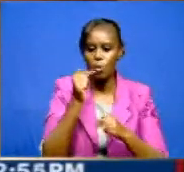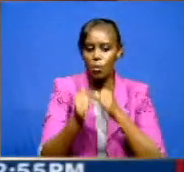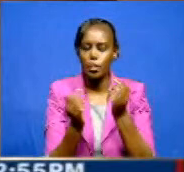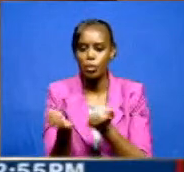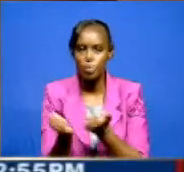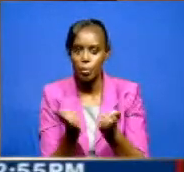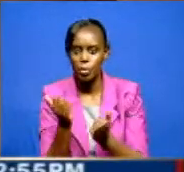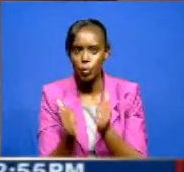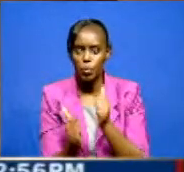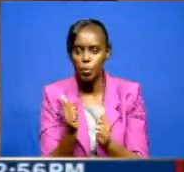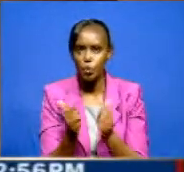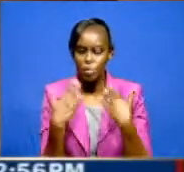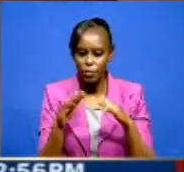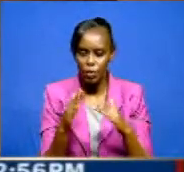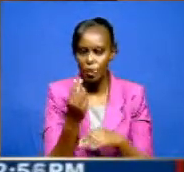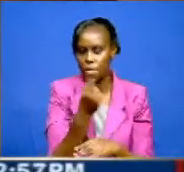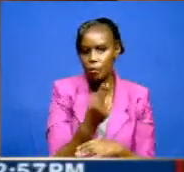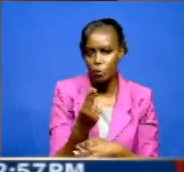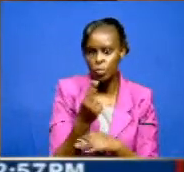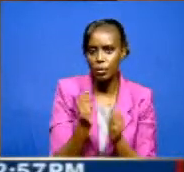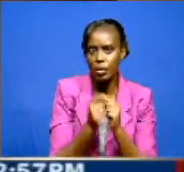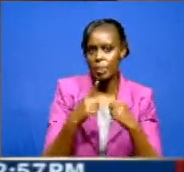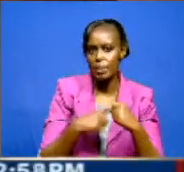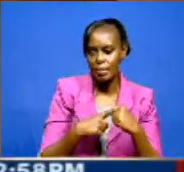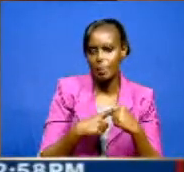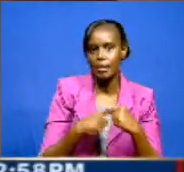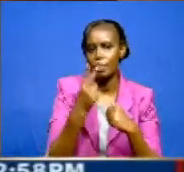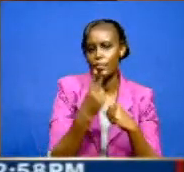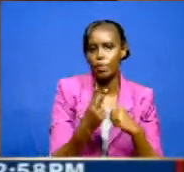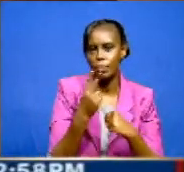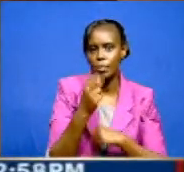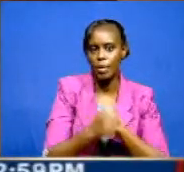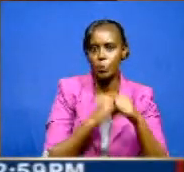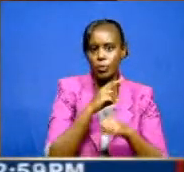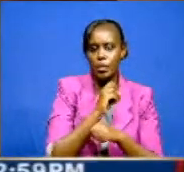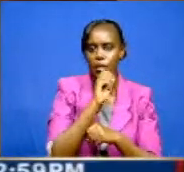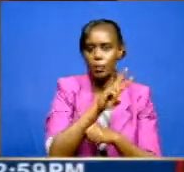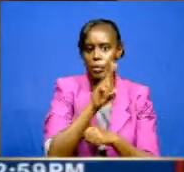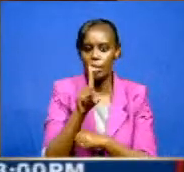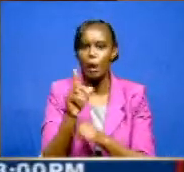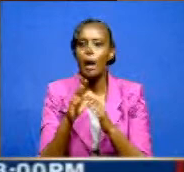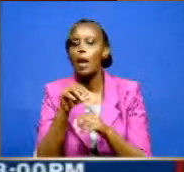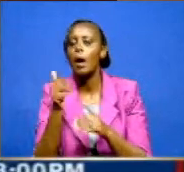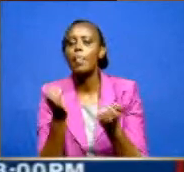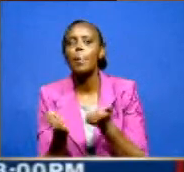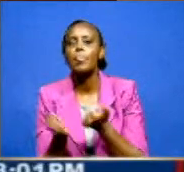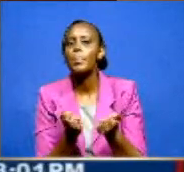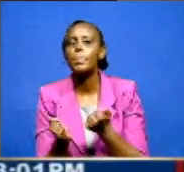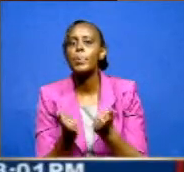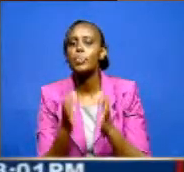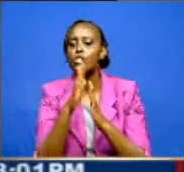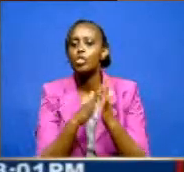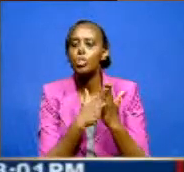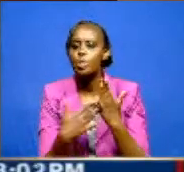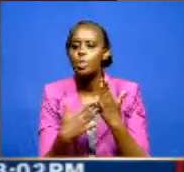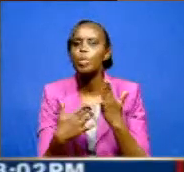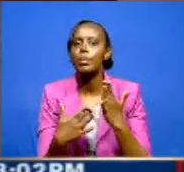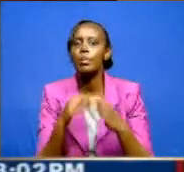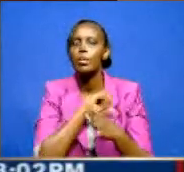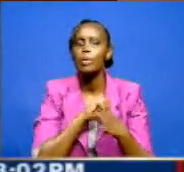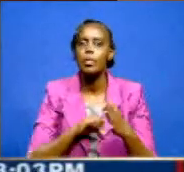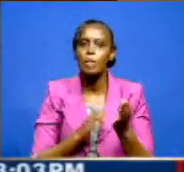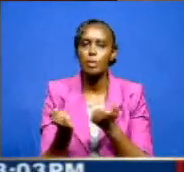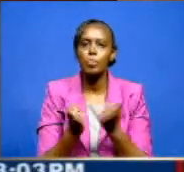business that will not be concluded on Tuesday, 16th February 2021, and any other business scheduled for the Senate